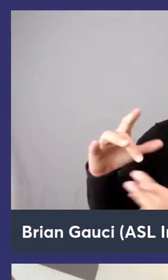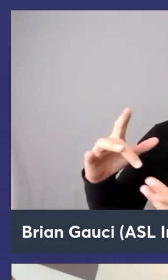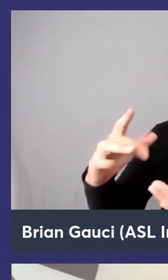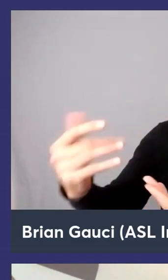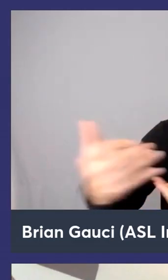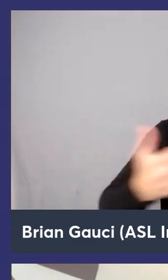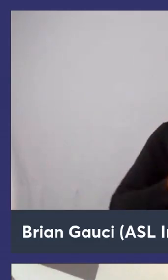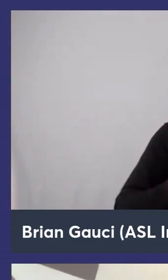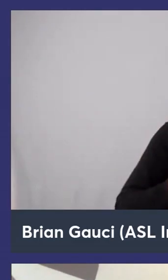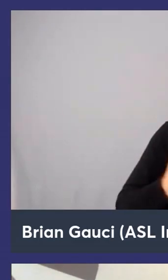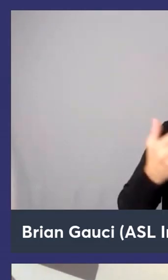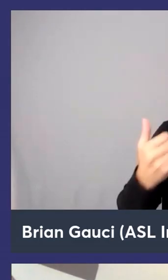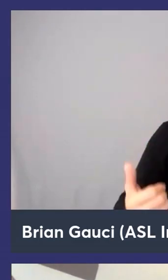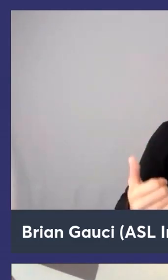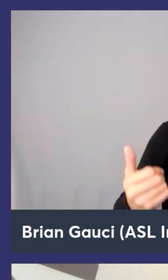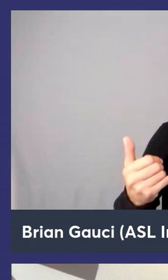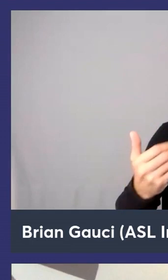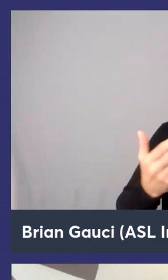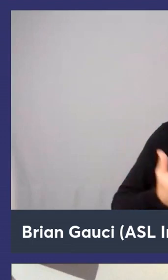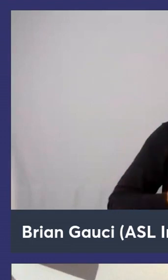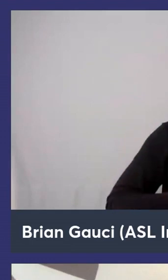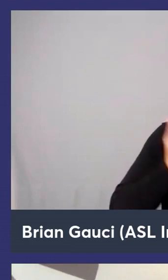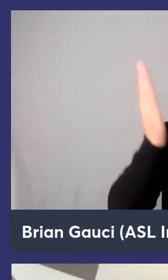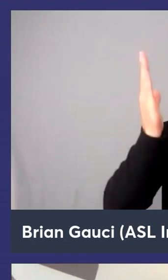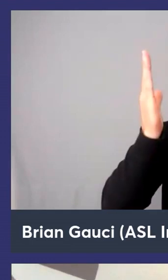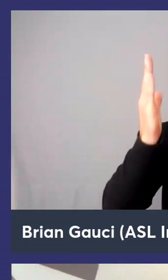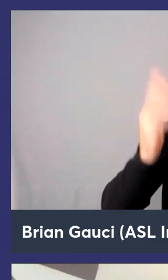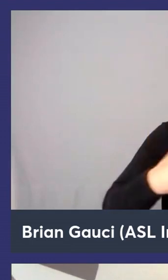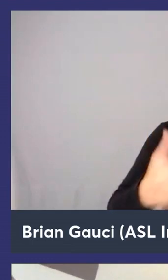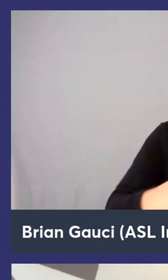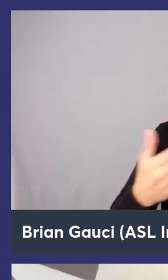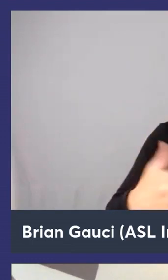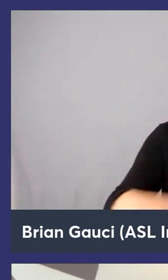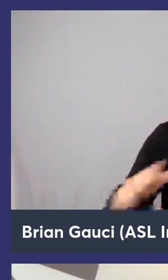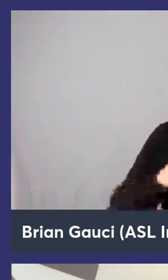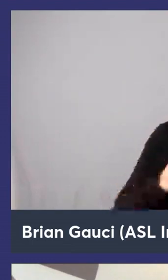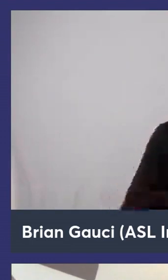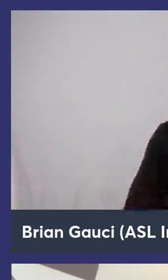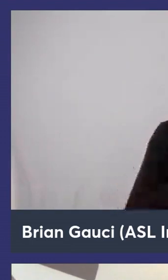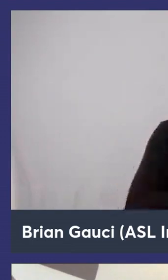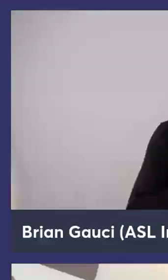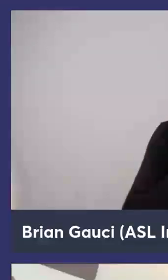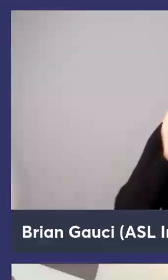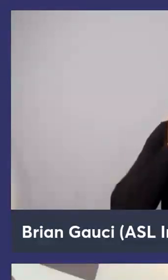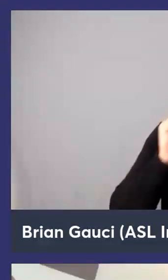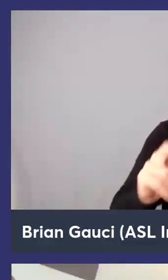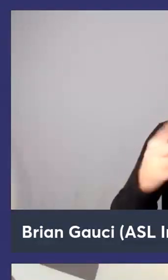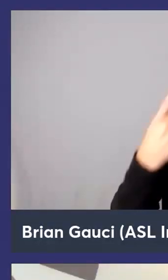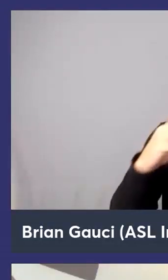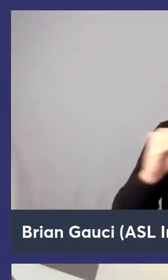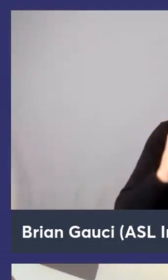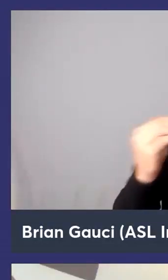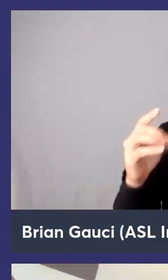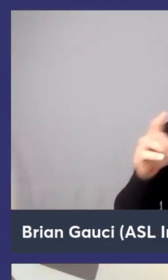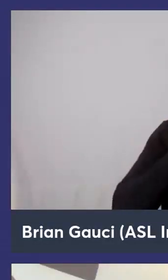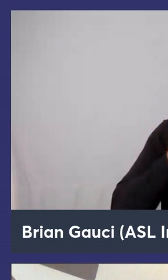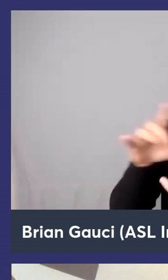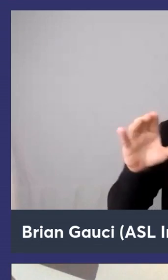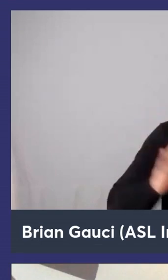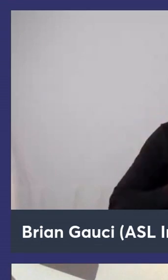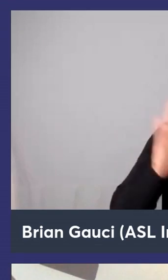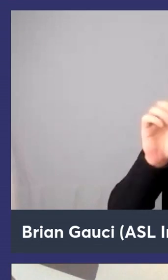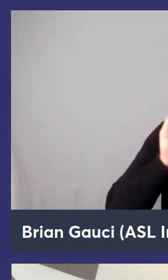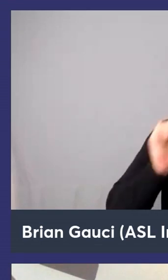off, all in GA, and looking forward to more feedback and developing upon this. Awesome. Well, thank you very much.